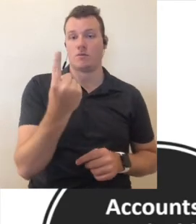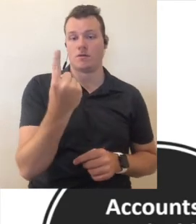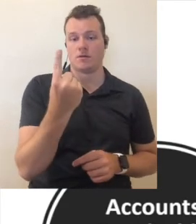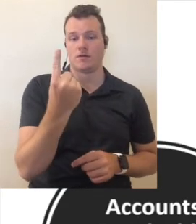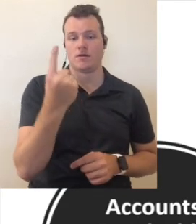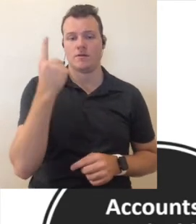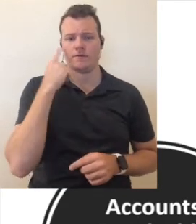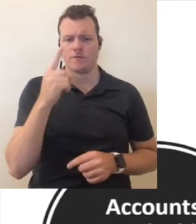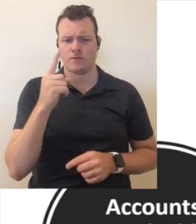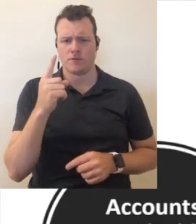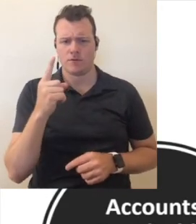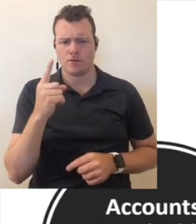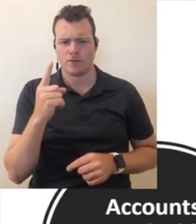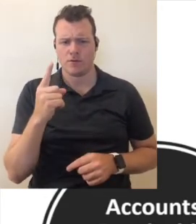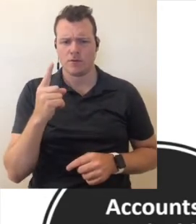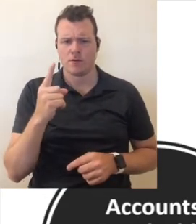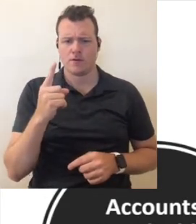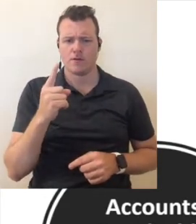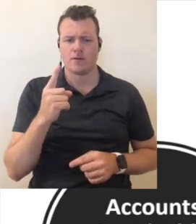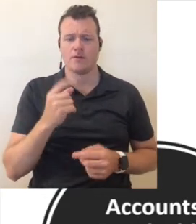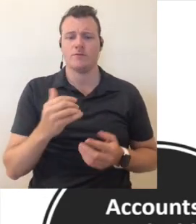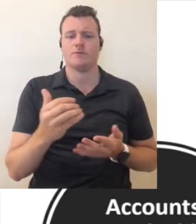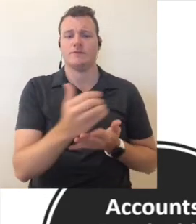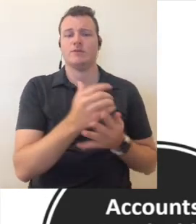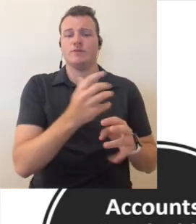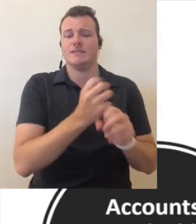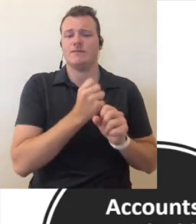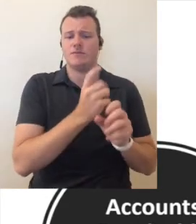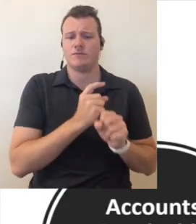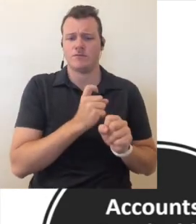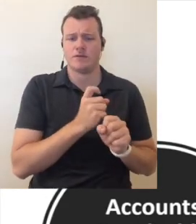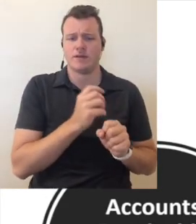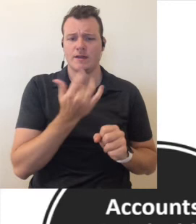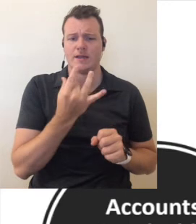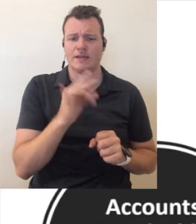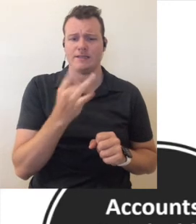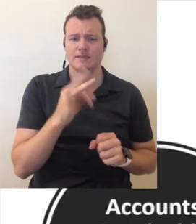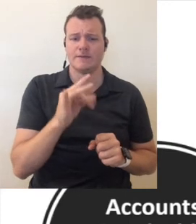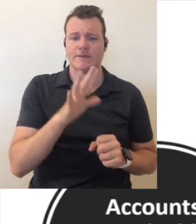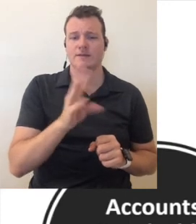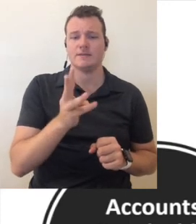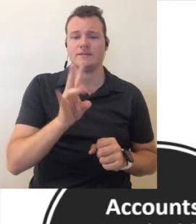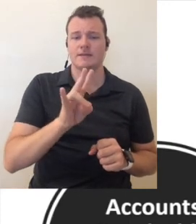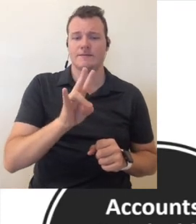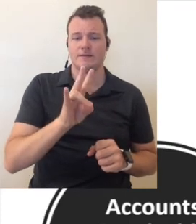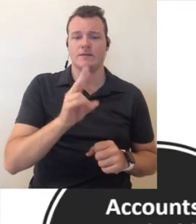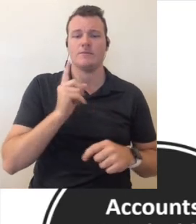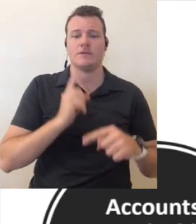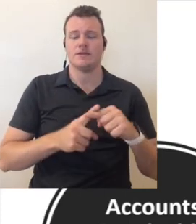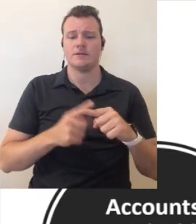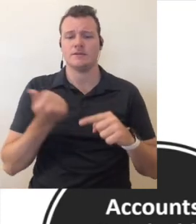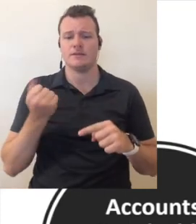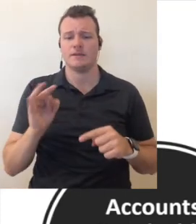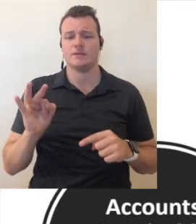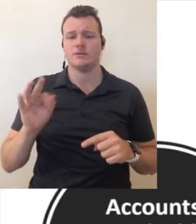and 20X0. And if we look under 20X1 under average receivables, we